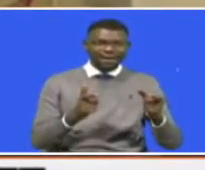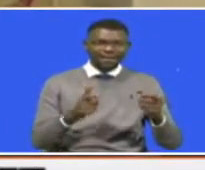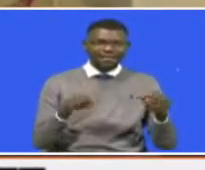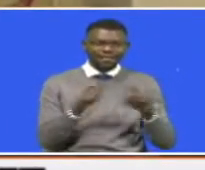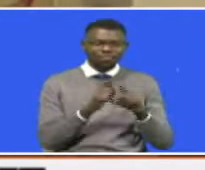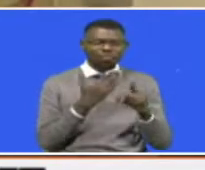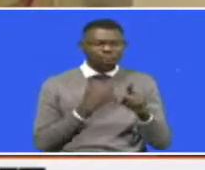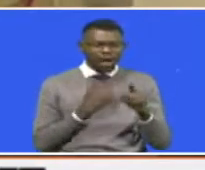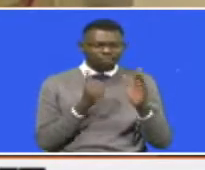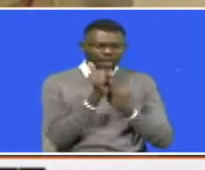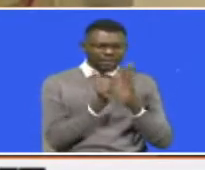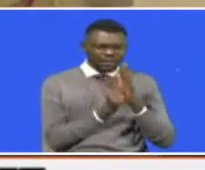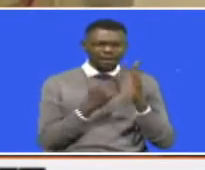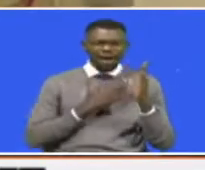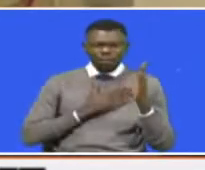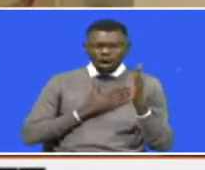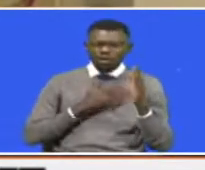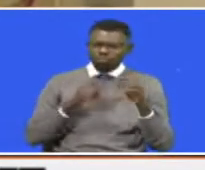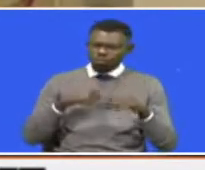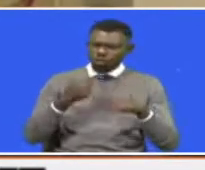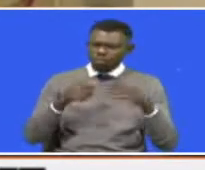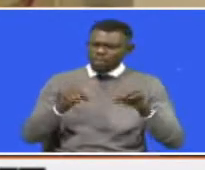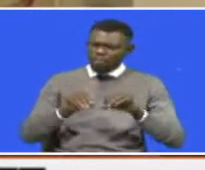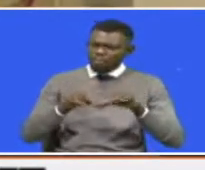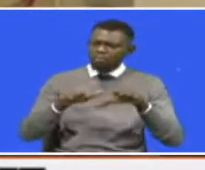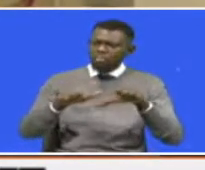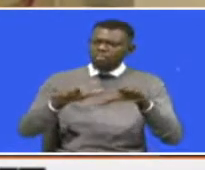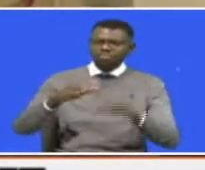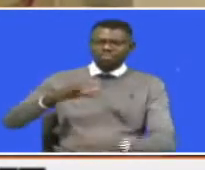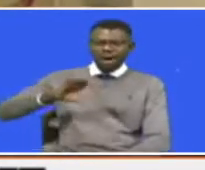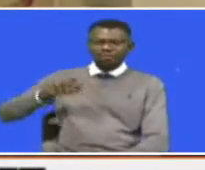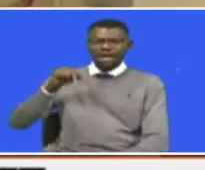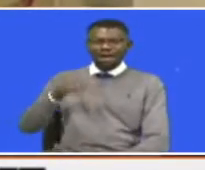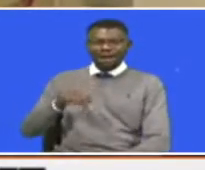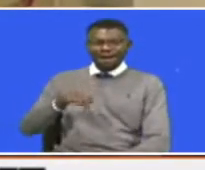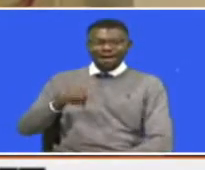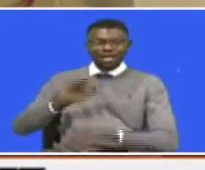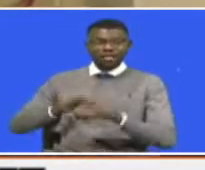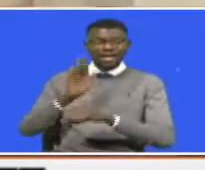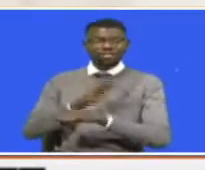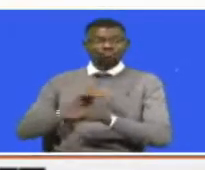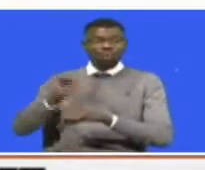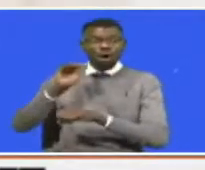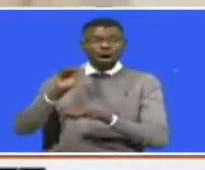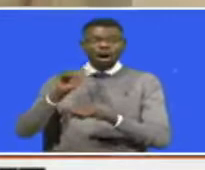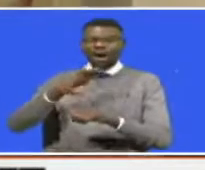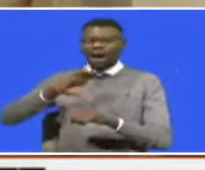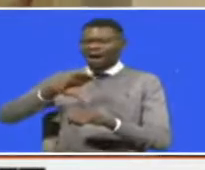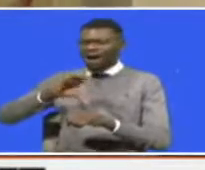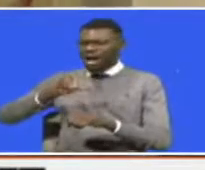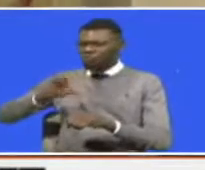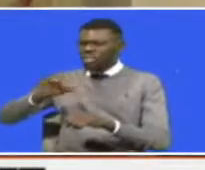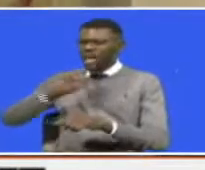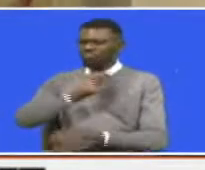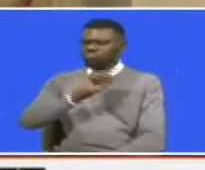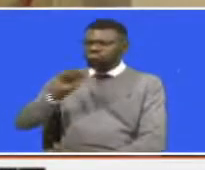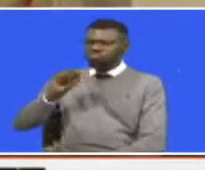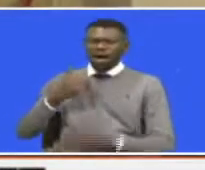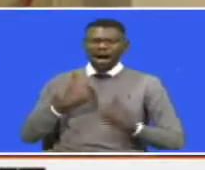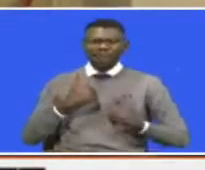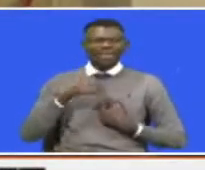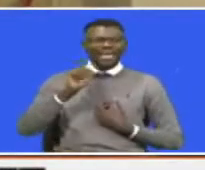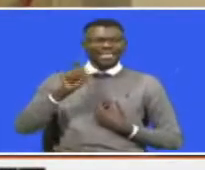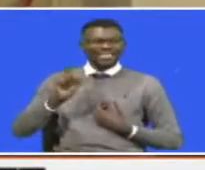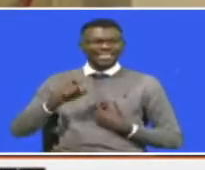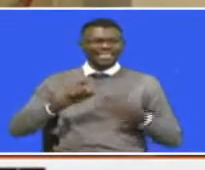kusukuma agenda zetu kaunti ya Trans Nzoia. Tukienda kaunti nyingine utakuta mahitaji ni tofauti. Tutaangalia ni platform